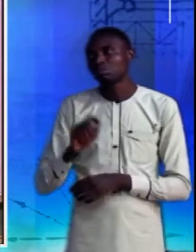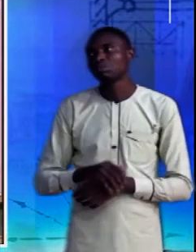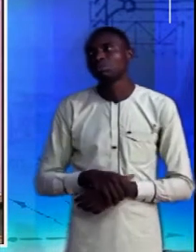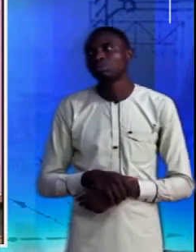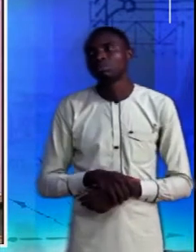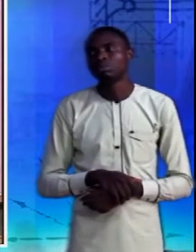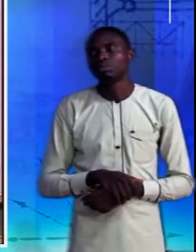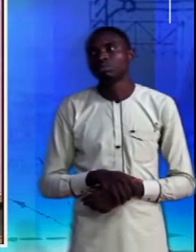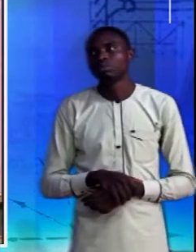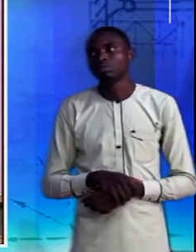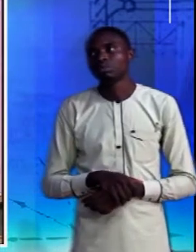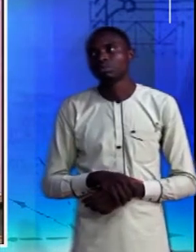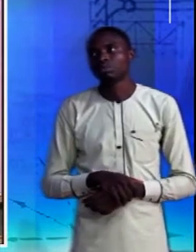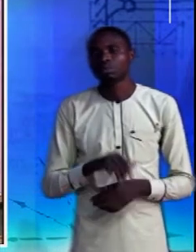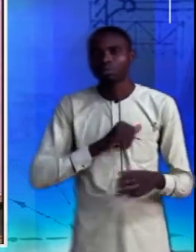365